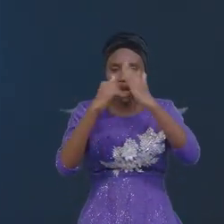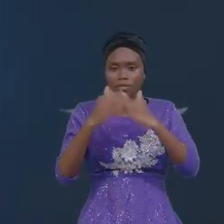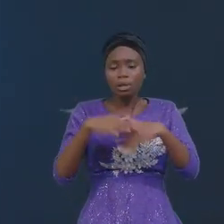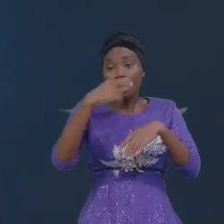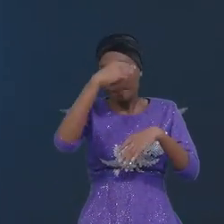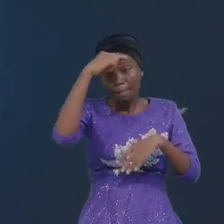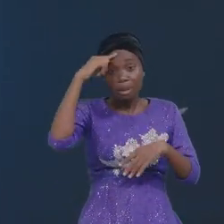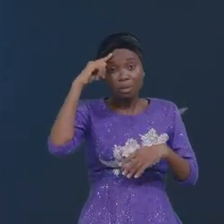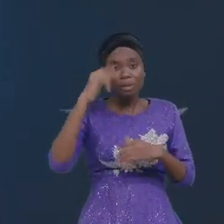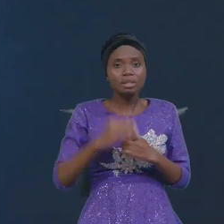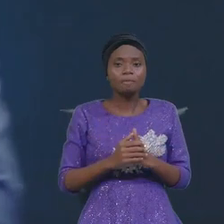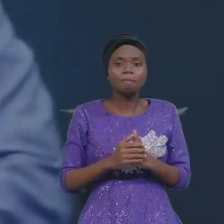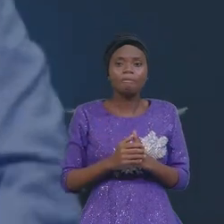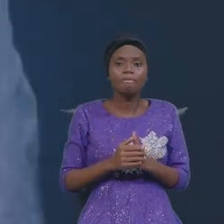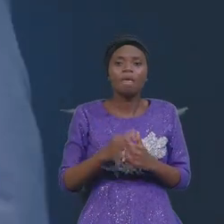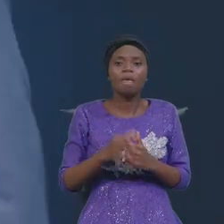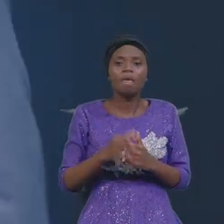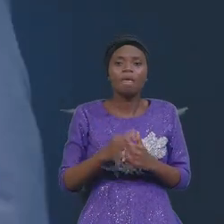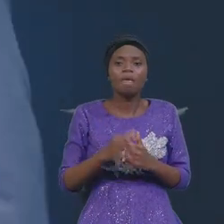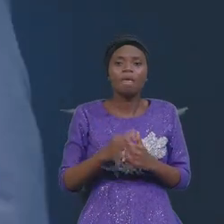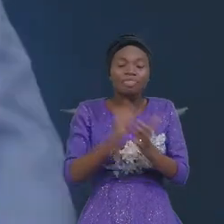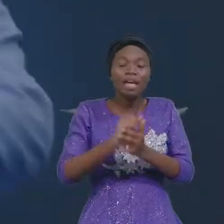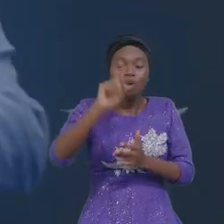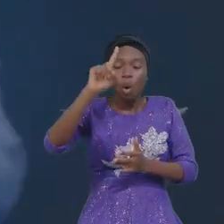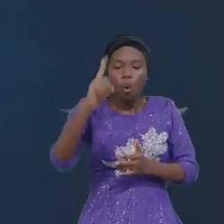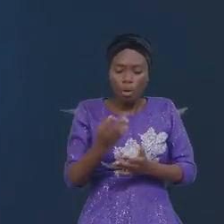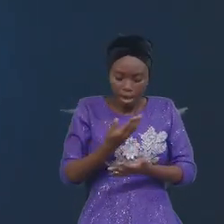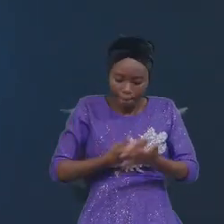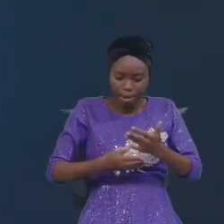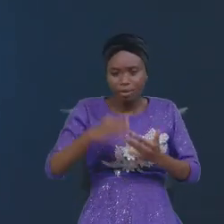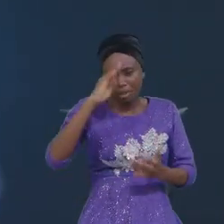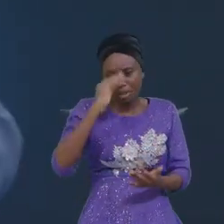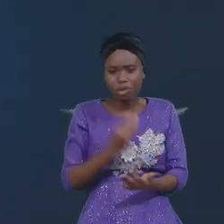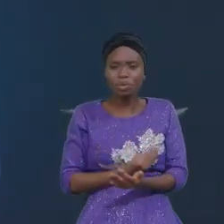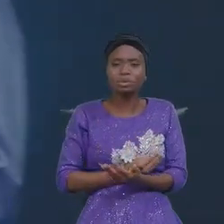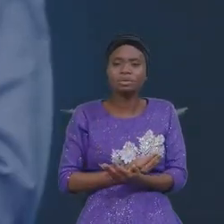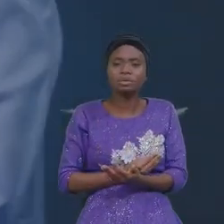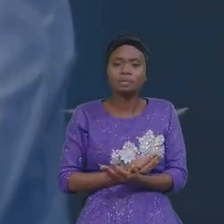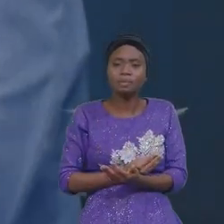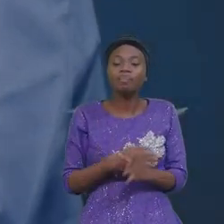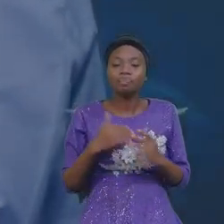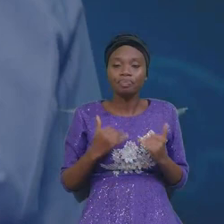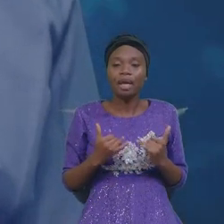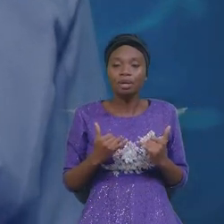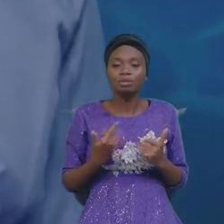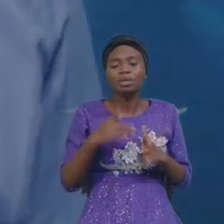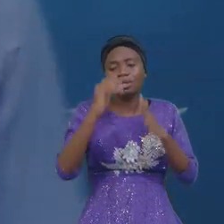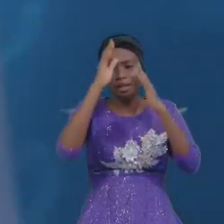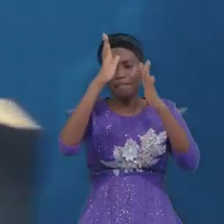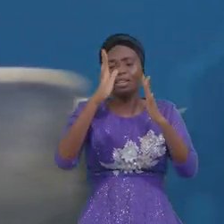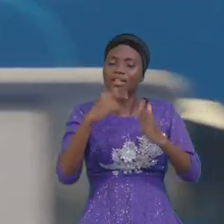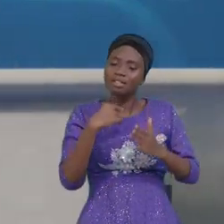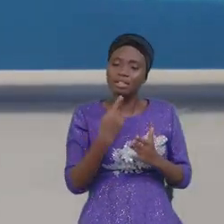Because of being that only begotten Son, now the Father